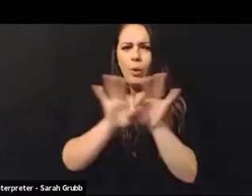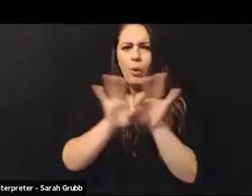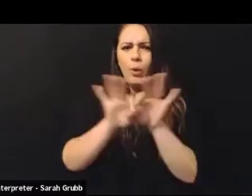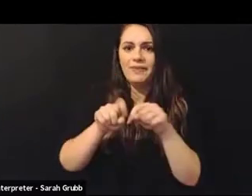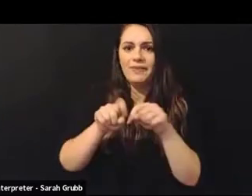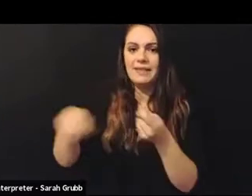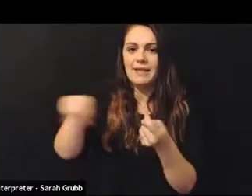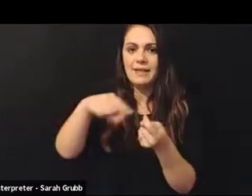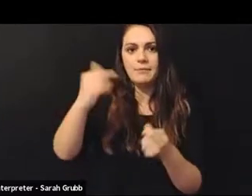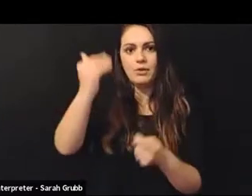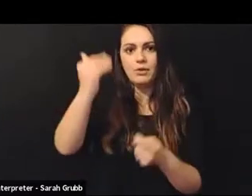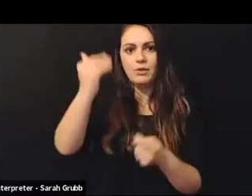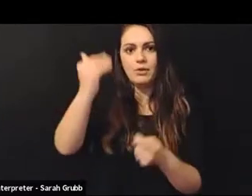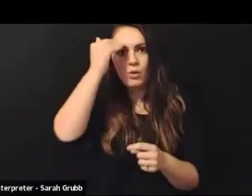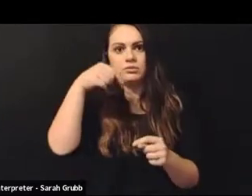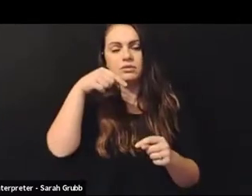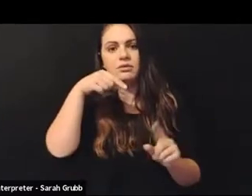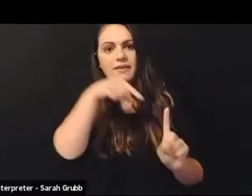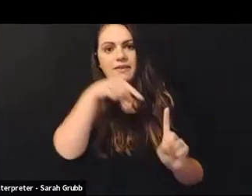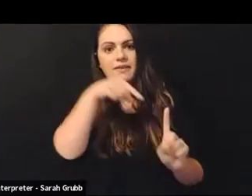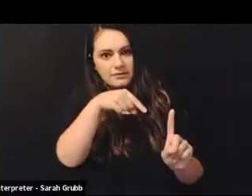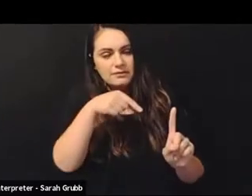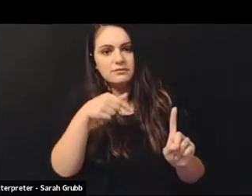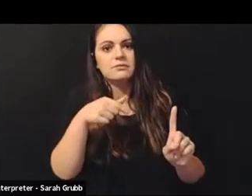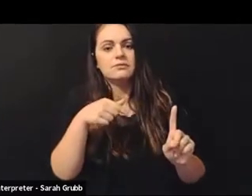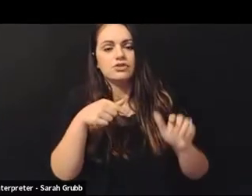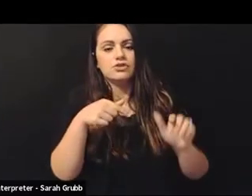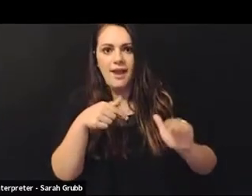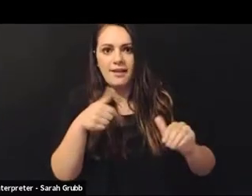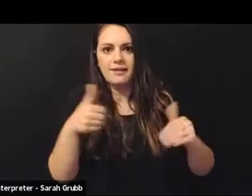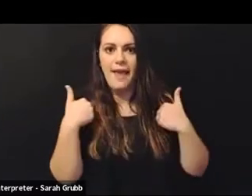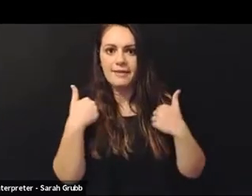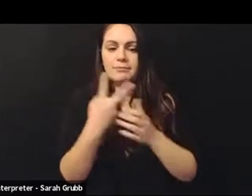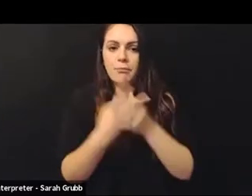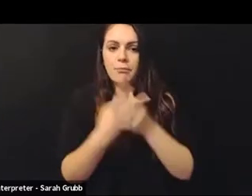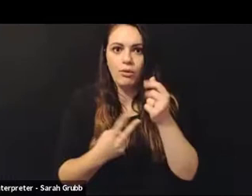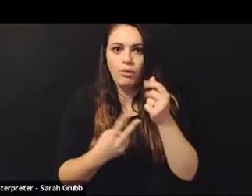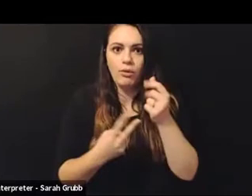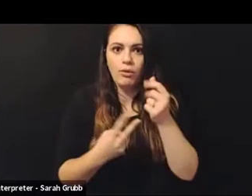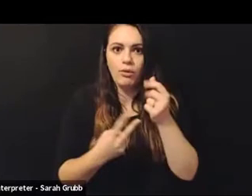both vision and hearing issues and possibly other sensory issues.